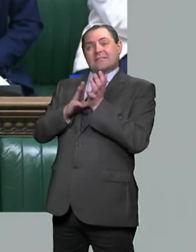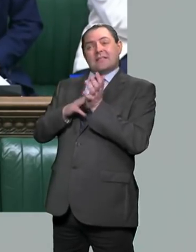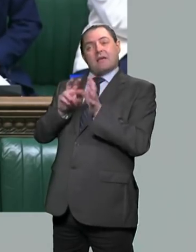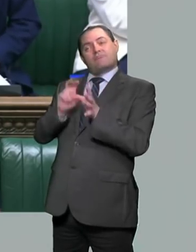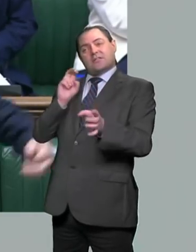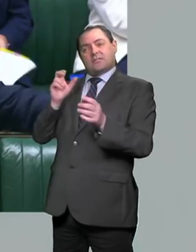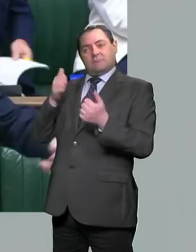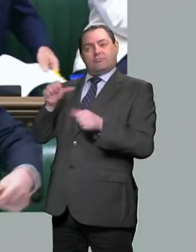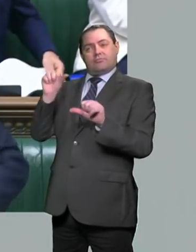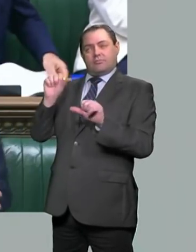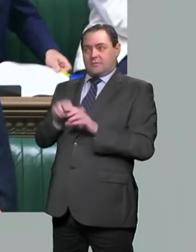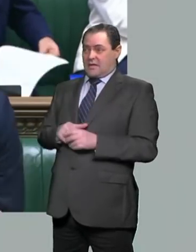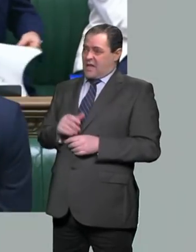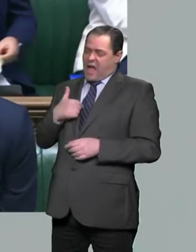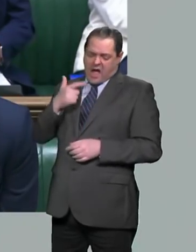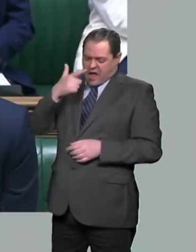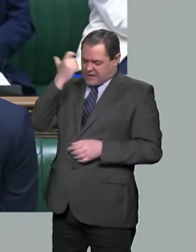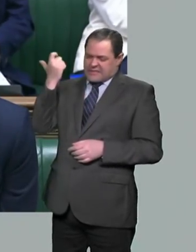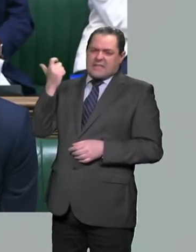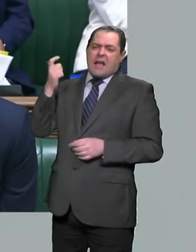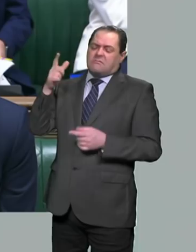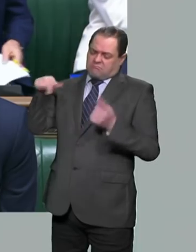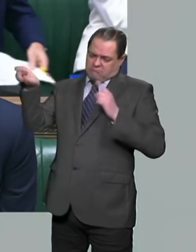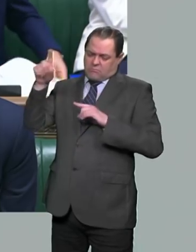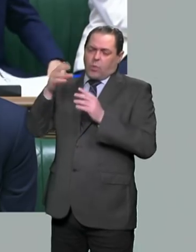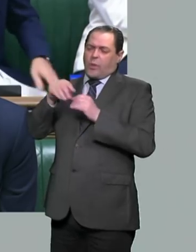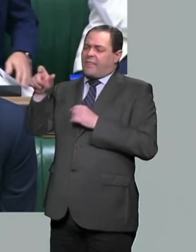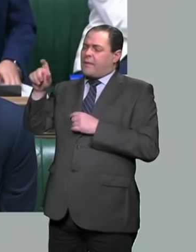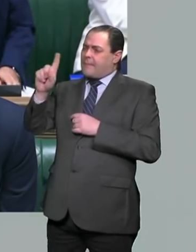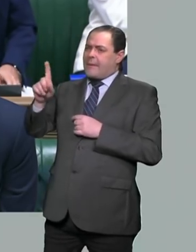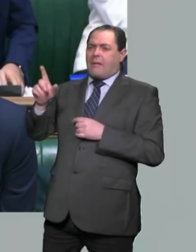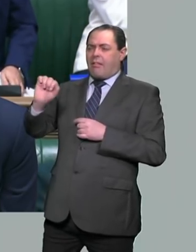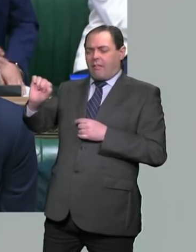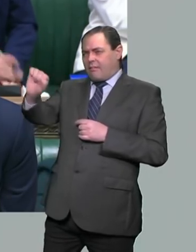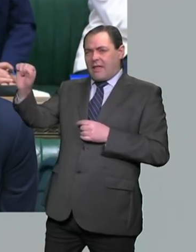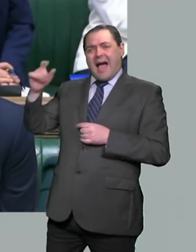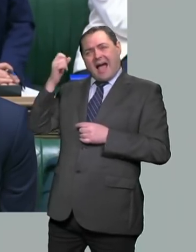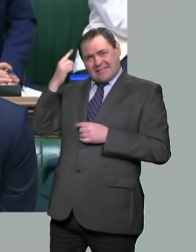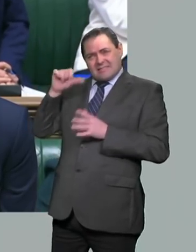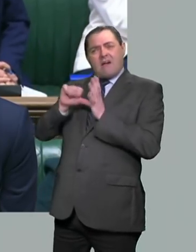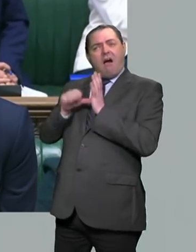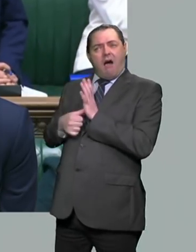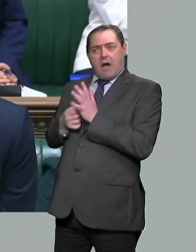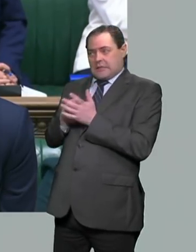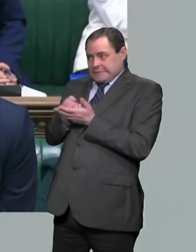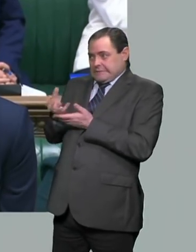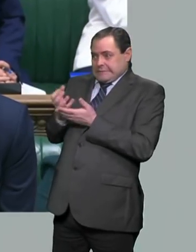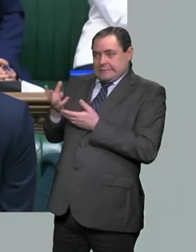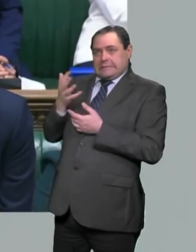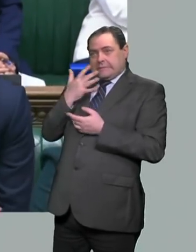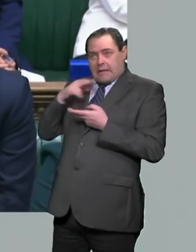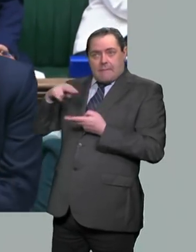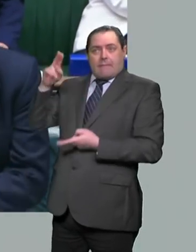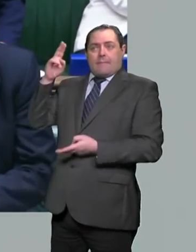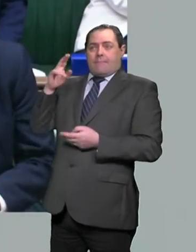we're doing, Mr. Speaker, is, and I sympathise very much with his constituent, and I understand the pressures that people are facing on the costs of